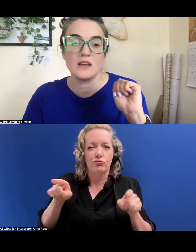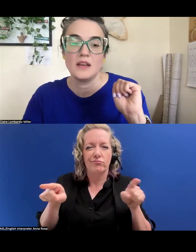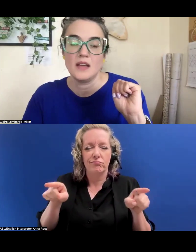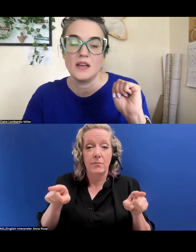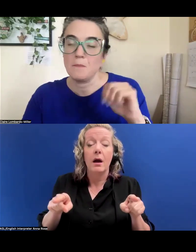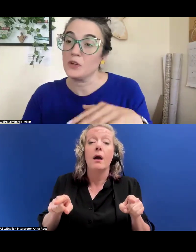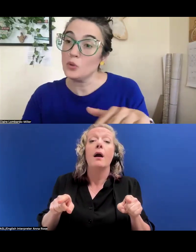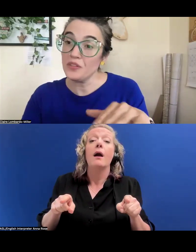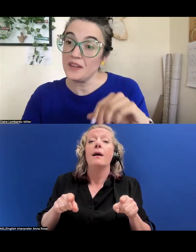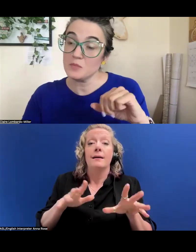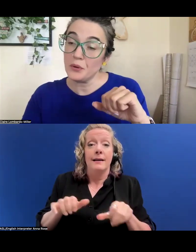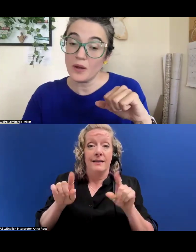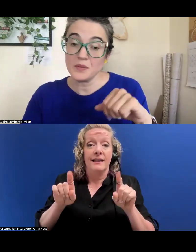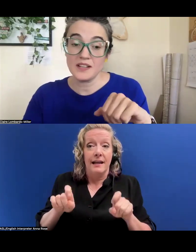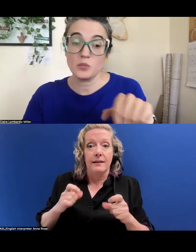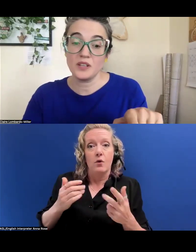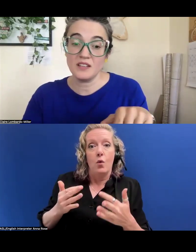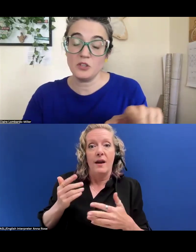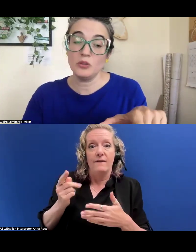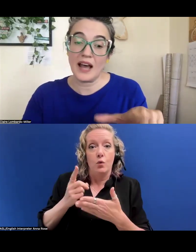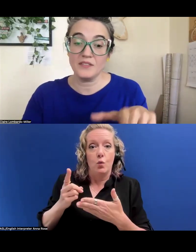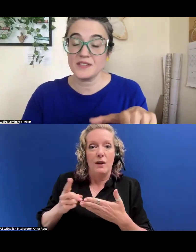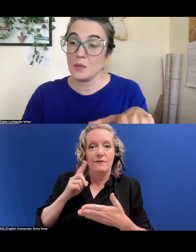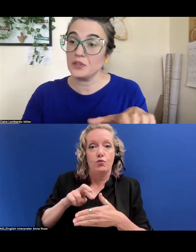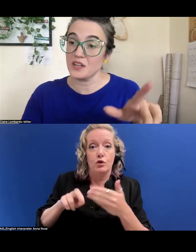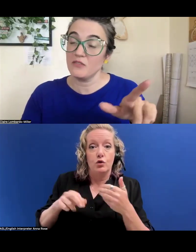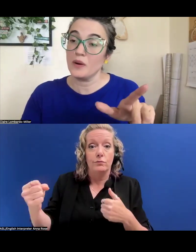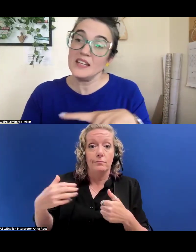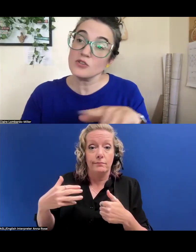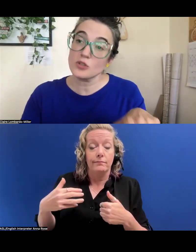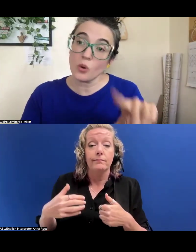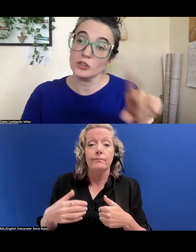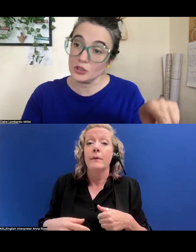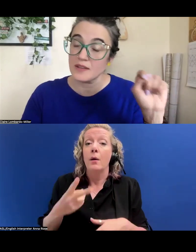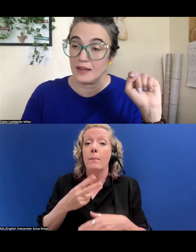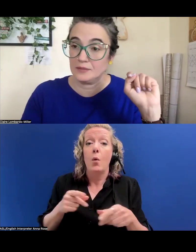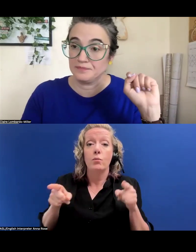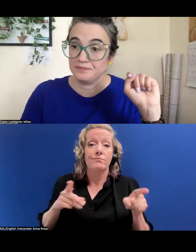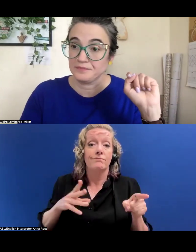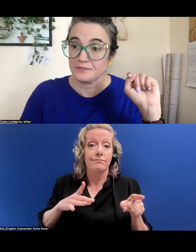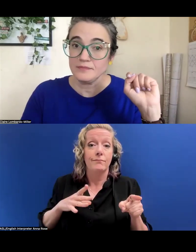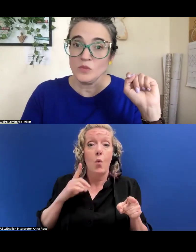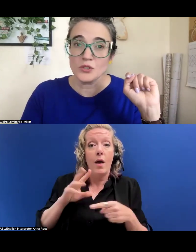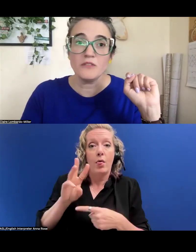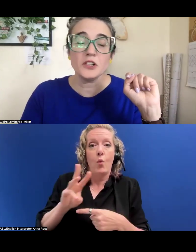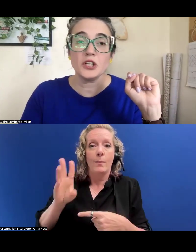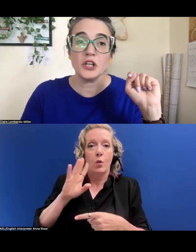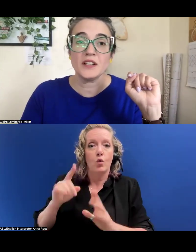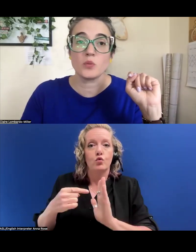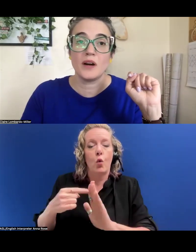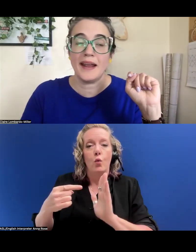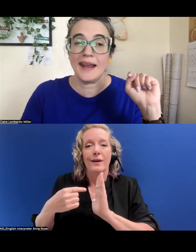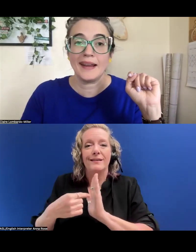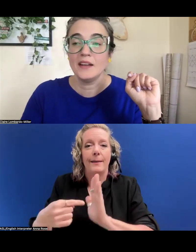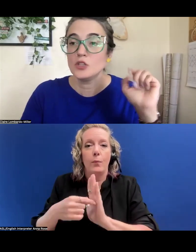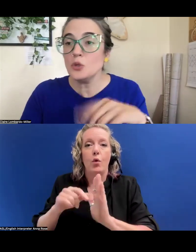results. The cool thing is both websites will give you live samples of what each score looks like. So if you're curious